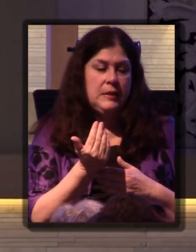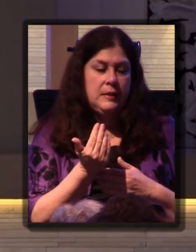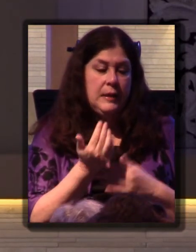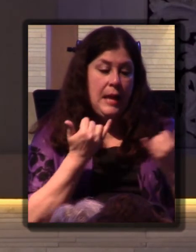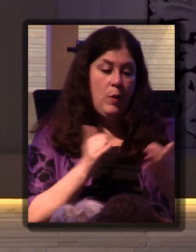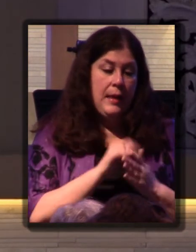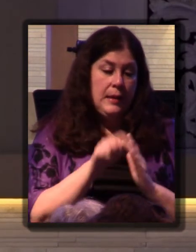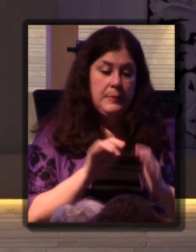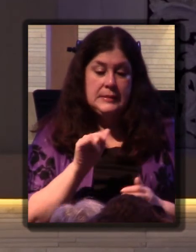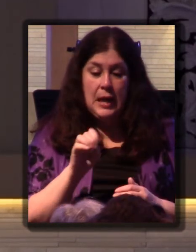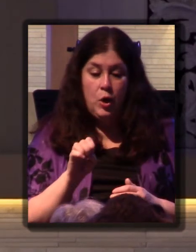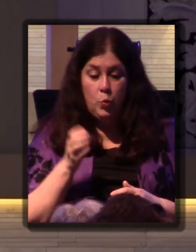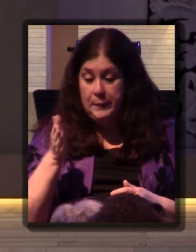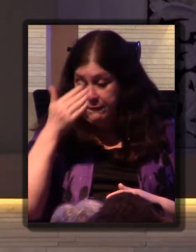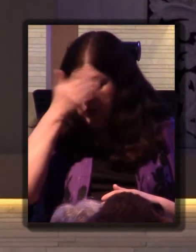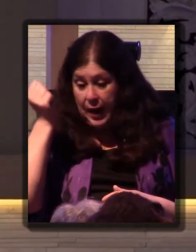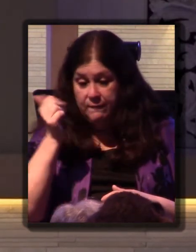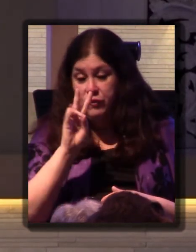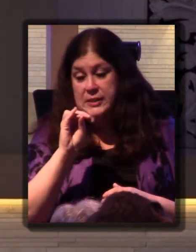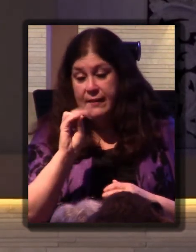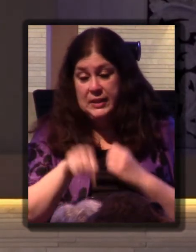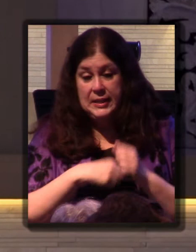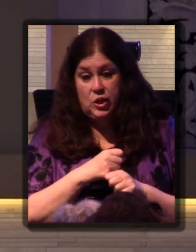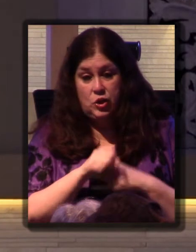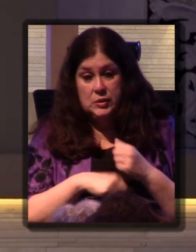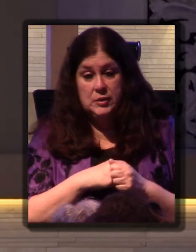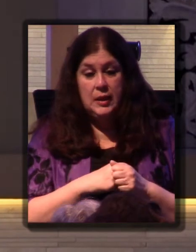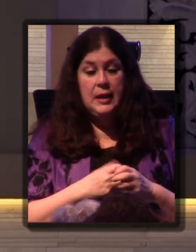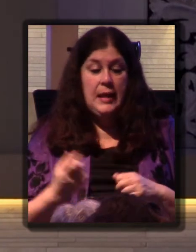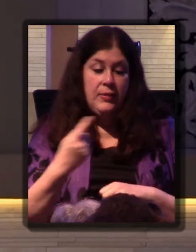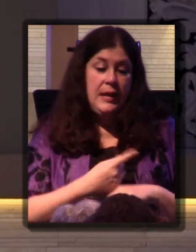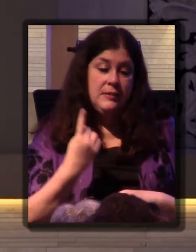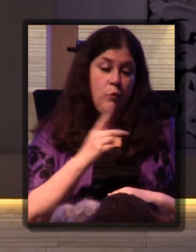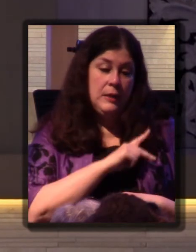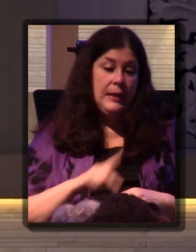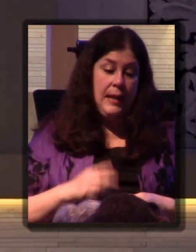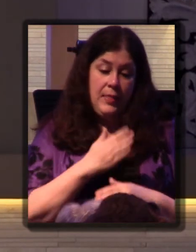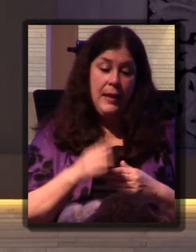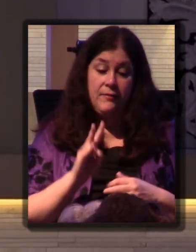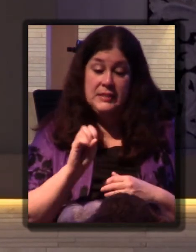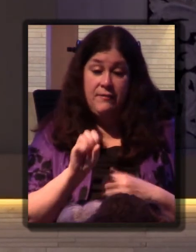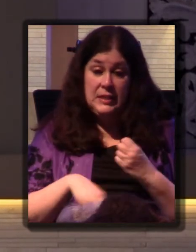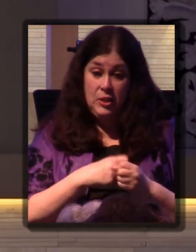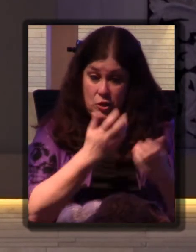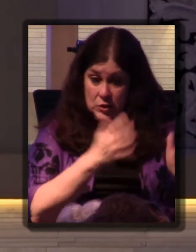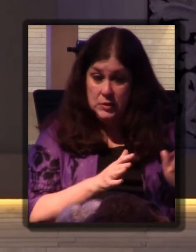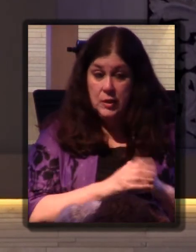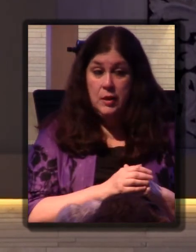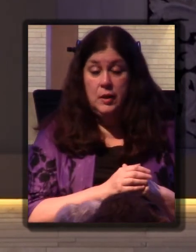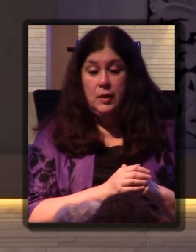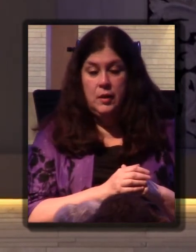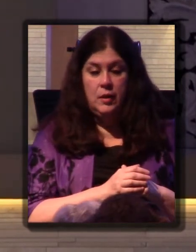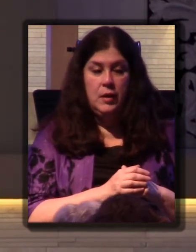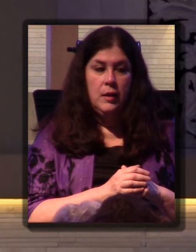verse 15. It says, now in that day, Tyre will be forgotten for 70 years like the days of one king. At the end of 70 years, it